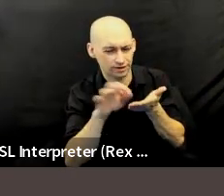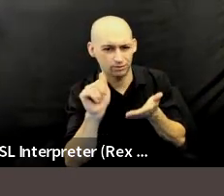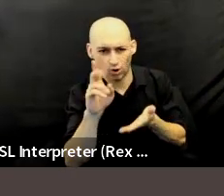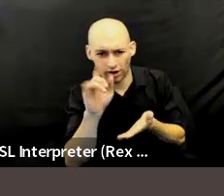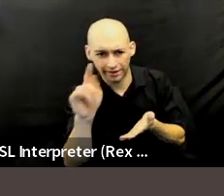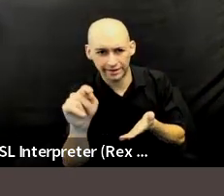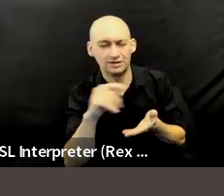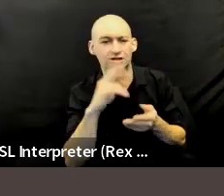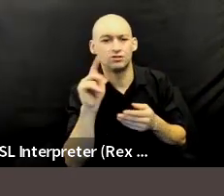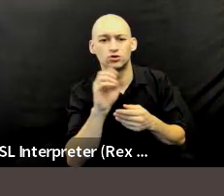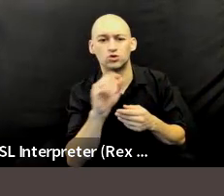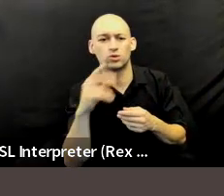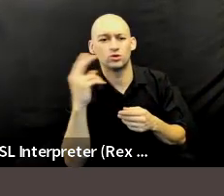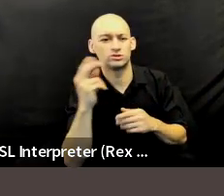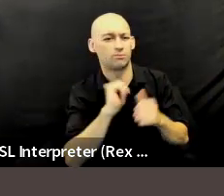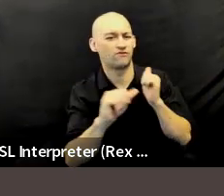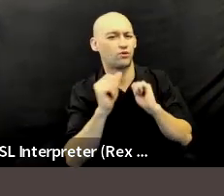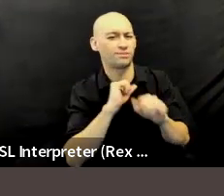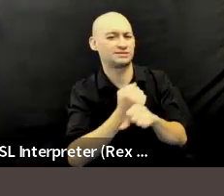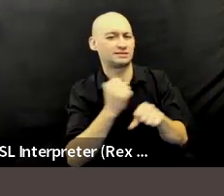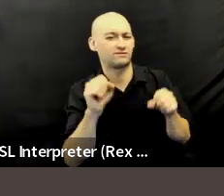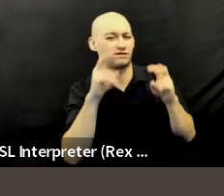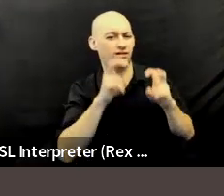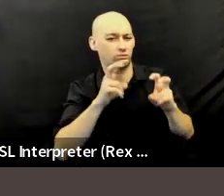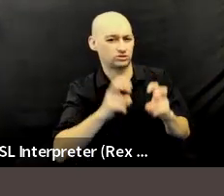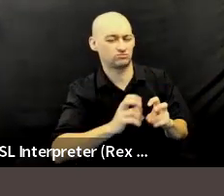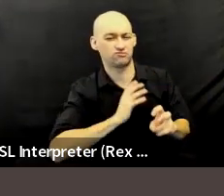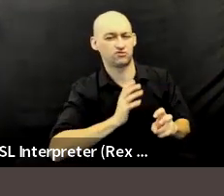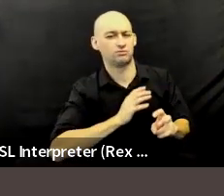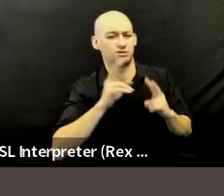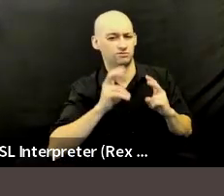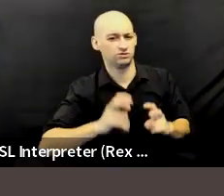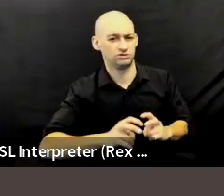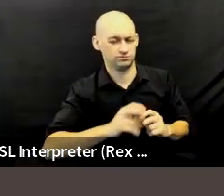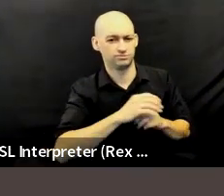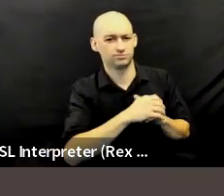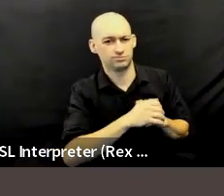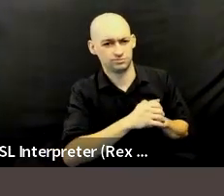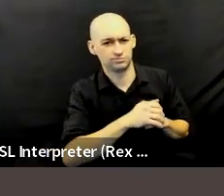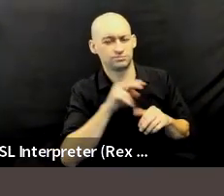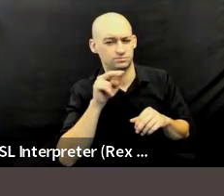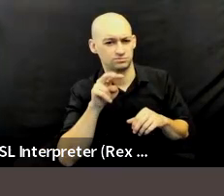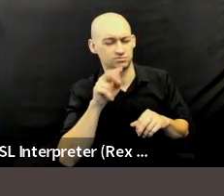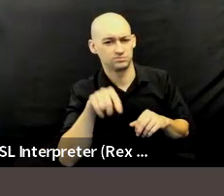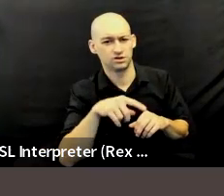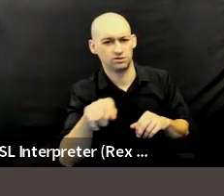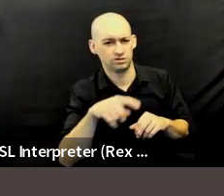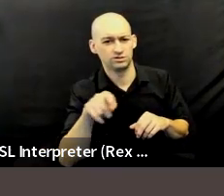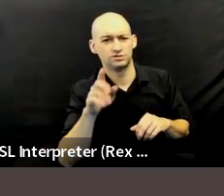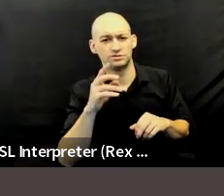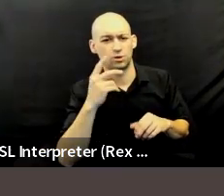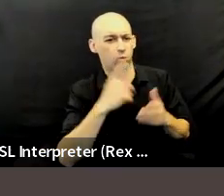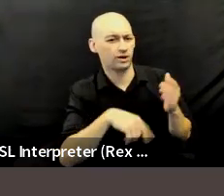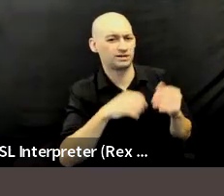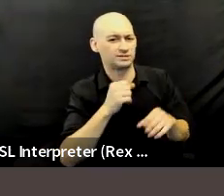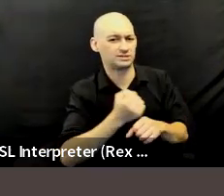used, basically a performance safety evaluation. It's a formal evaluation that we do to kind of look at what safety improvements can be